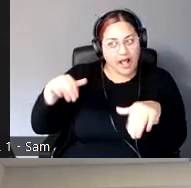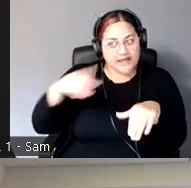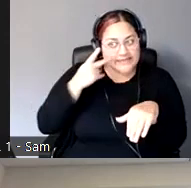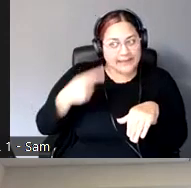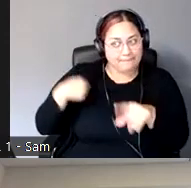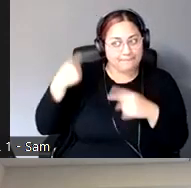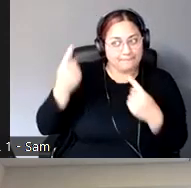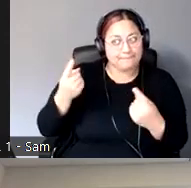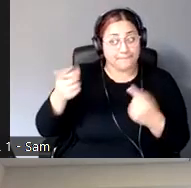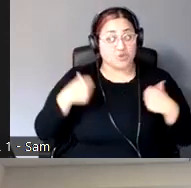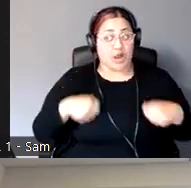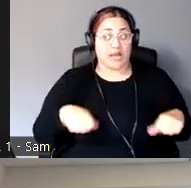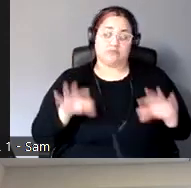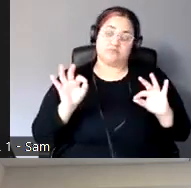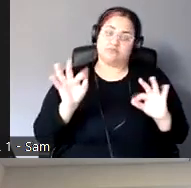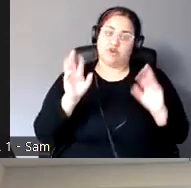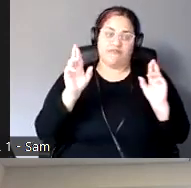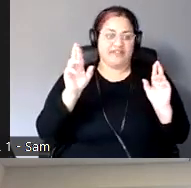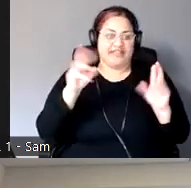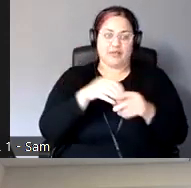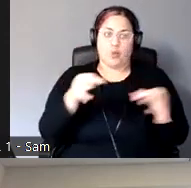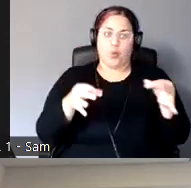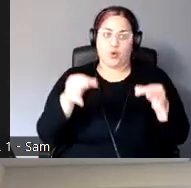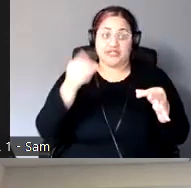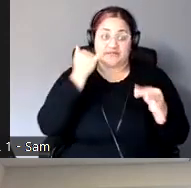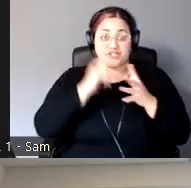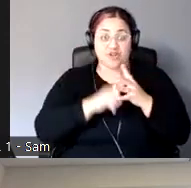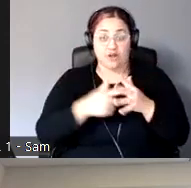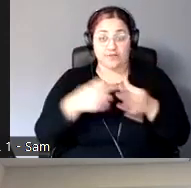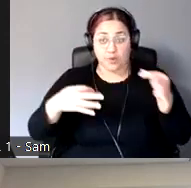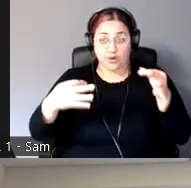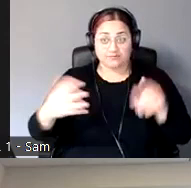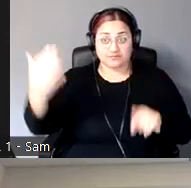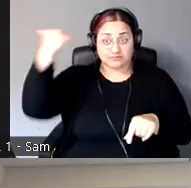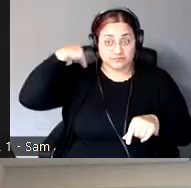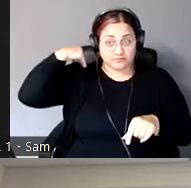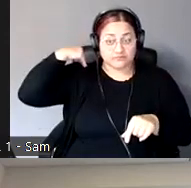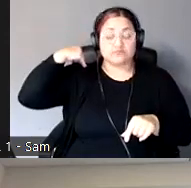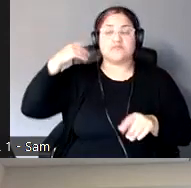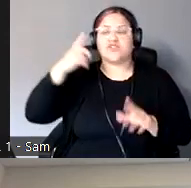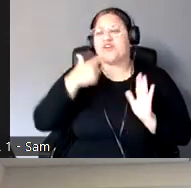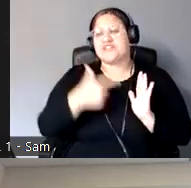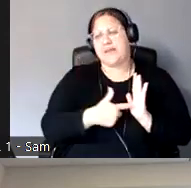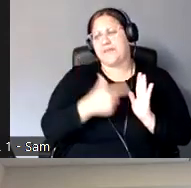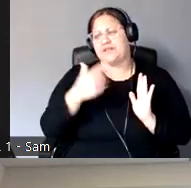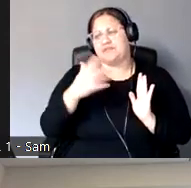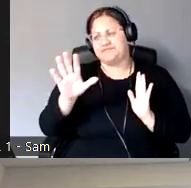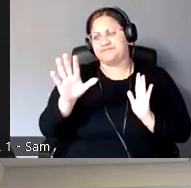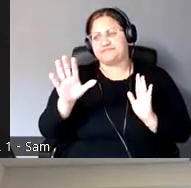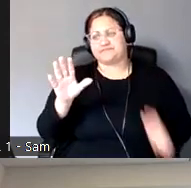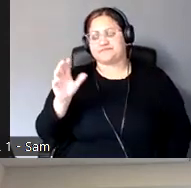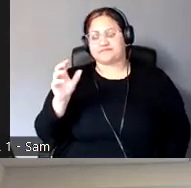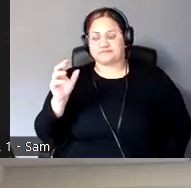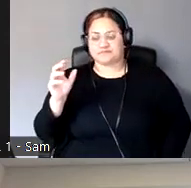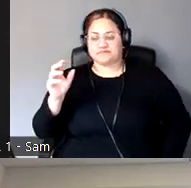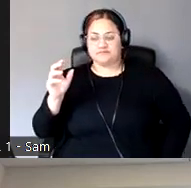we're trying. Hopefully you are in court, because if you started the court proceeding right away, and I'll give an example, some courts are better than others. Toronto, you